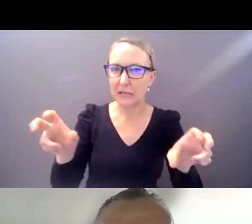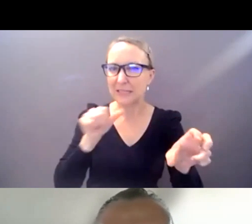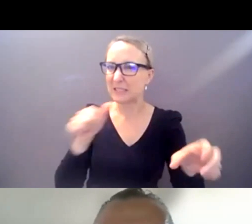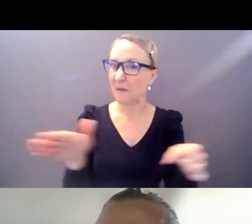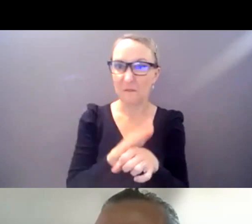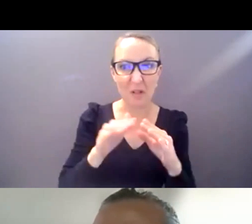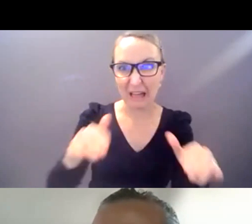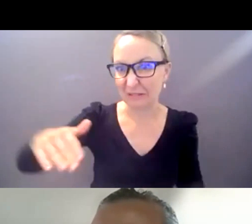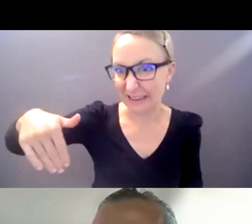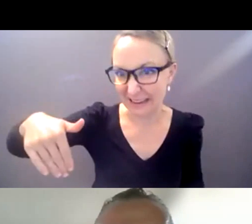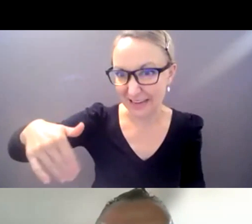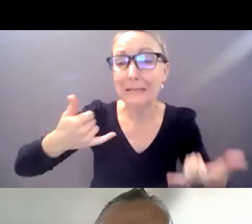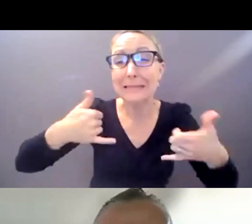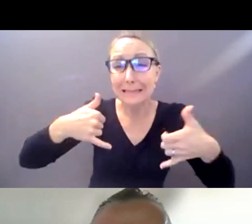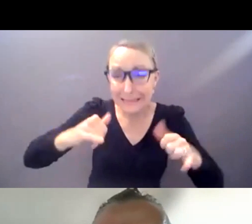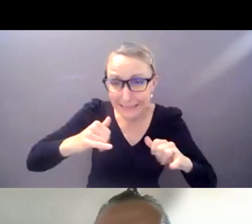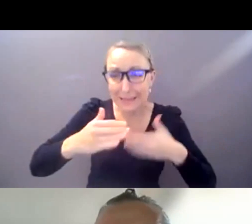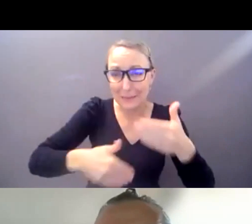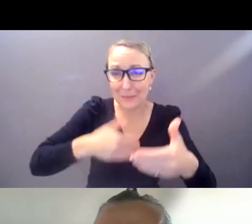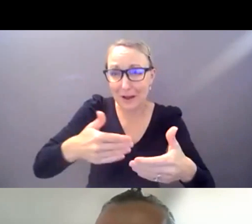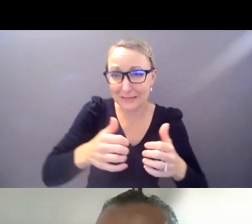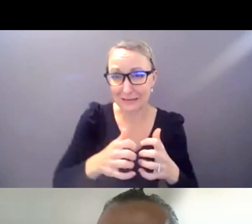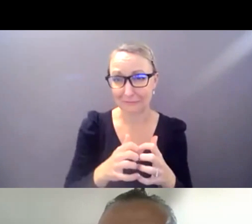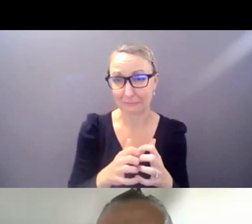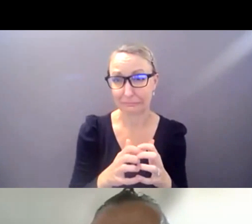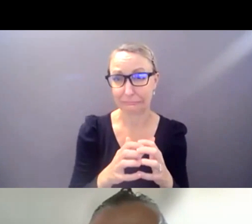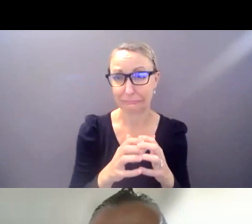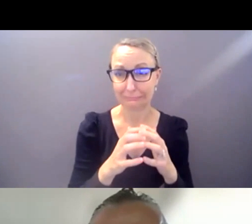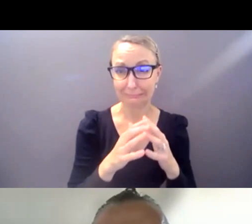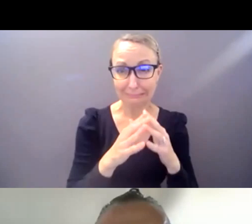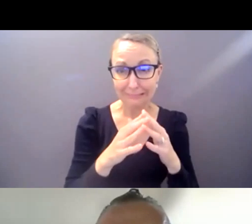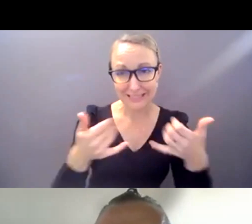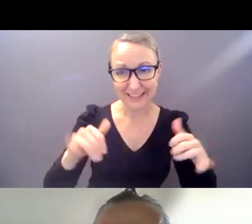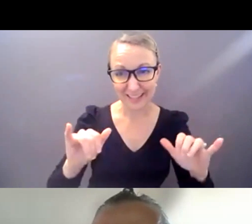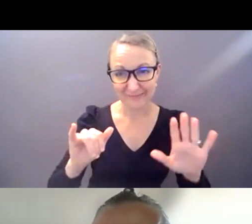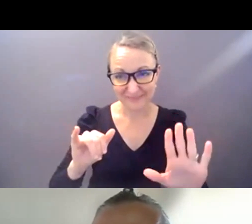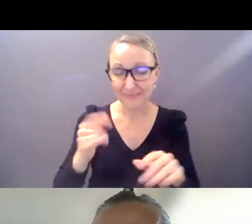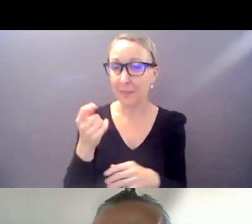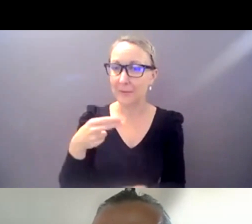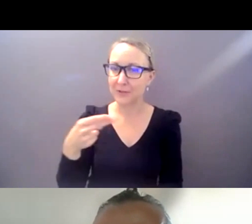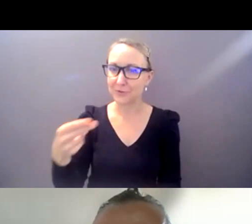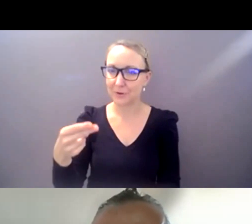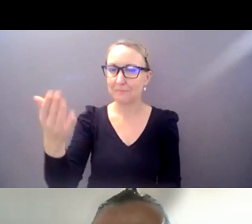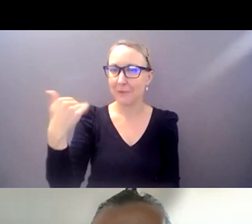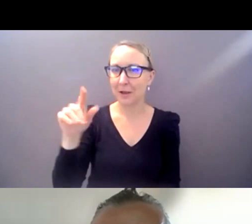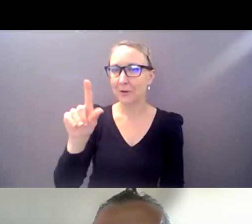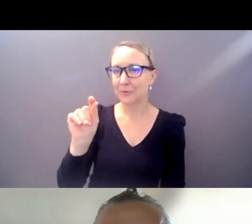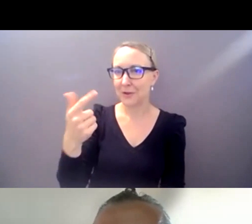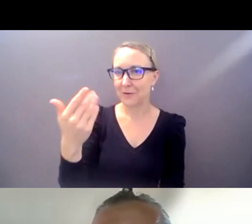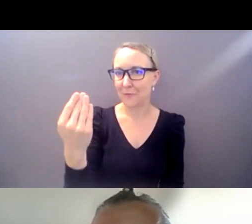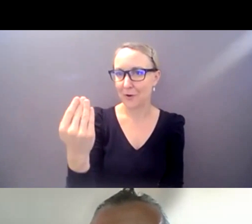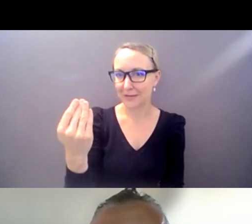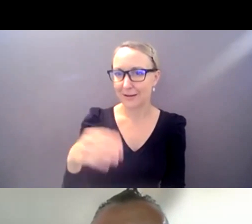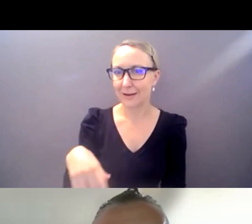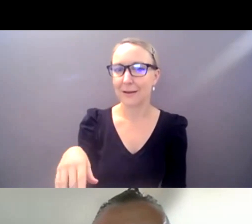house. So we're still very much in process. Just a little history. So back in 2014, our Aaa,